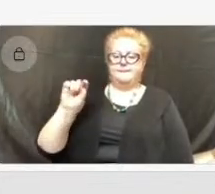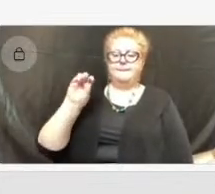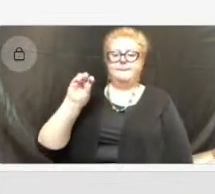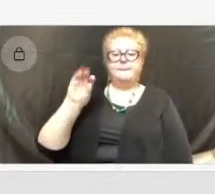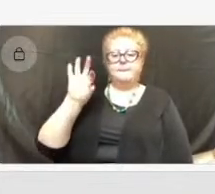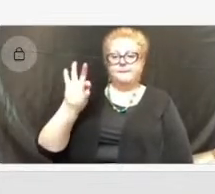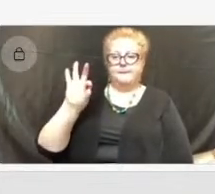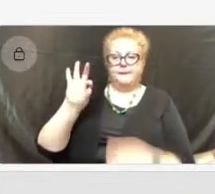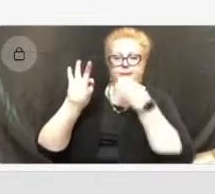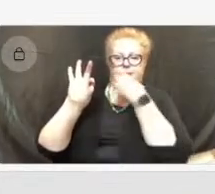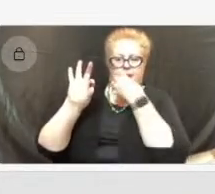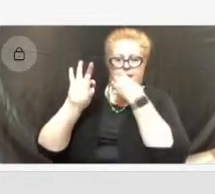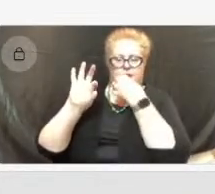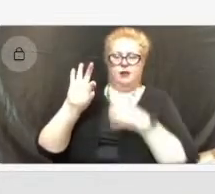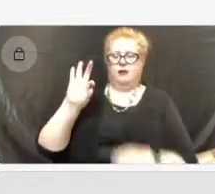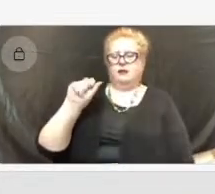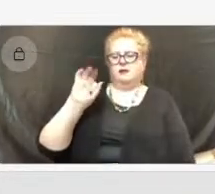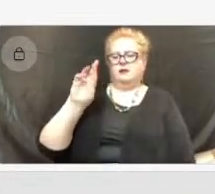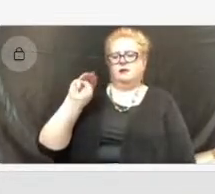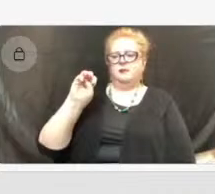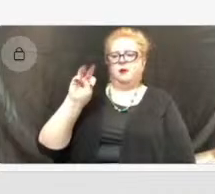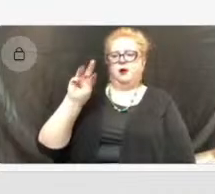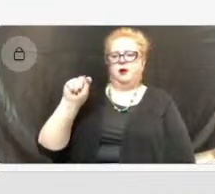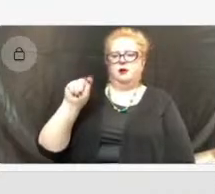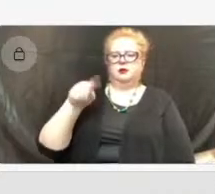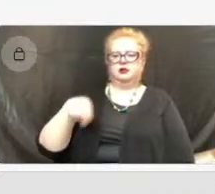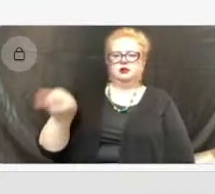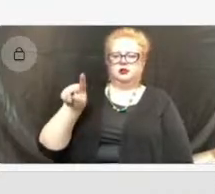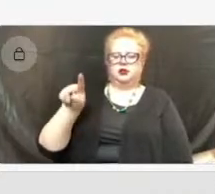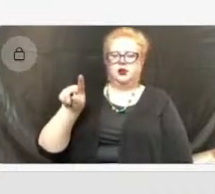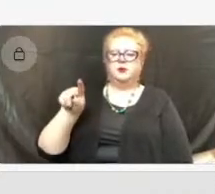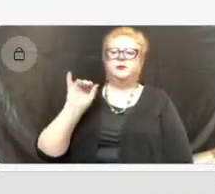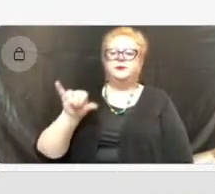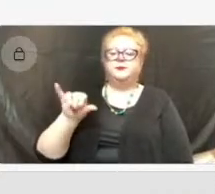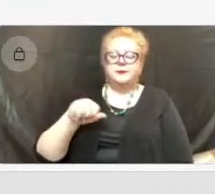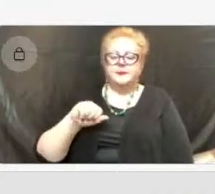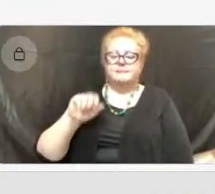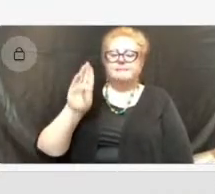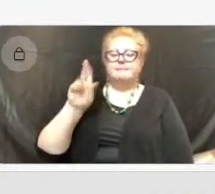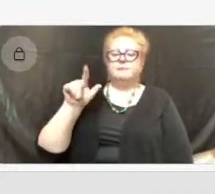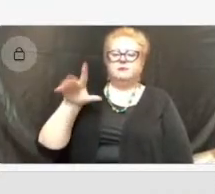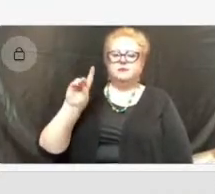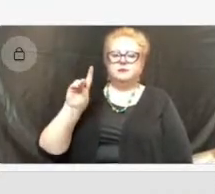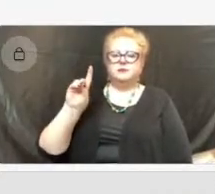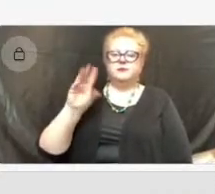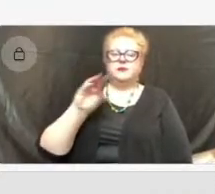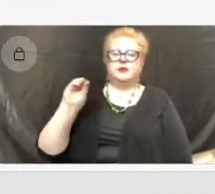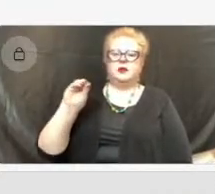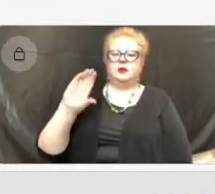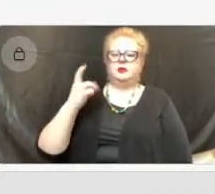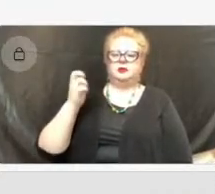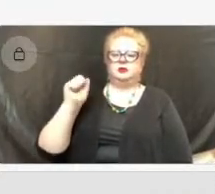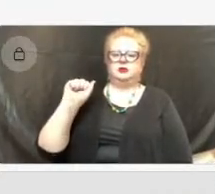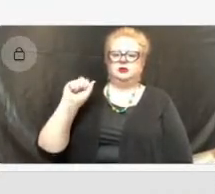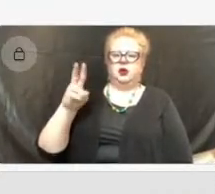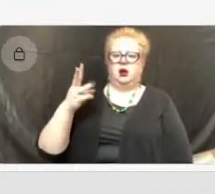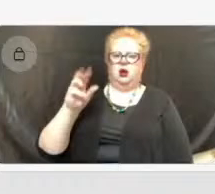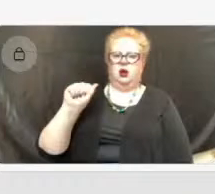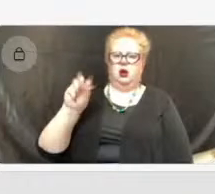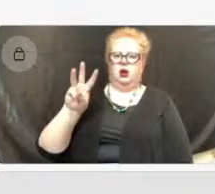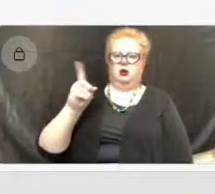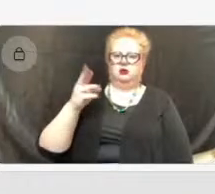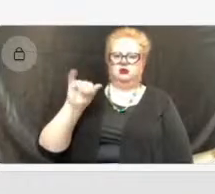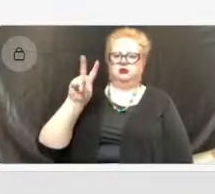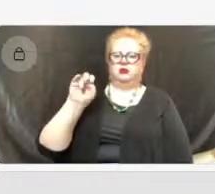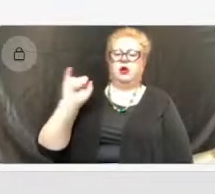S-867-09, Merrimont Circle preliminary plat, west end of Merrimont Boulevard, west of Chenal Valley Drive. The applicant submitted